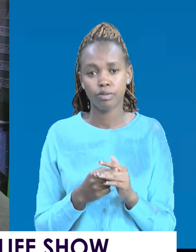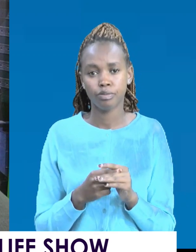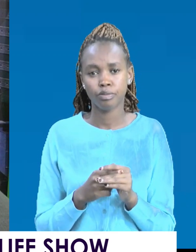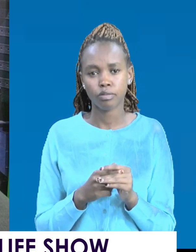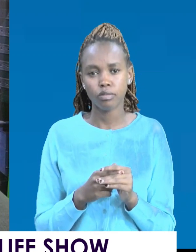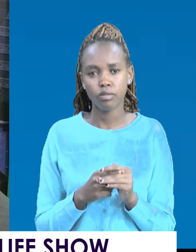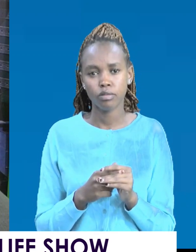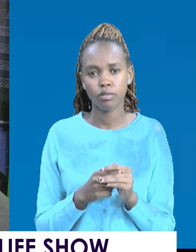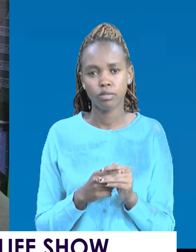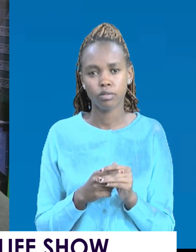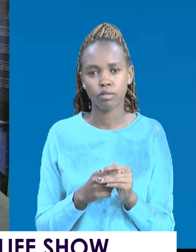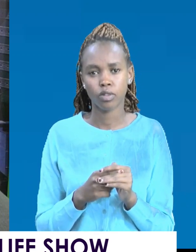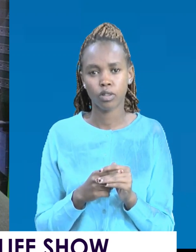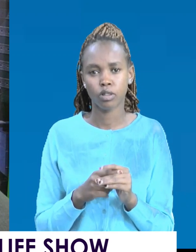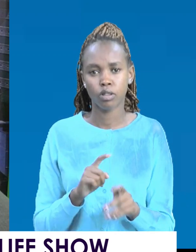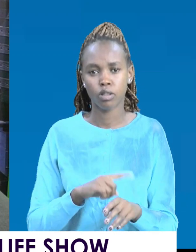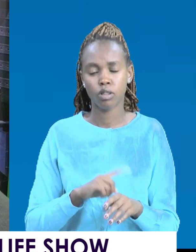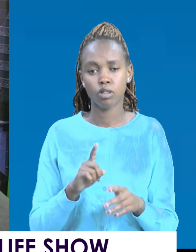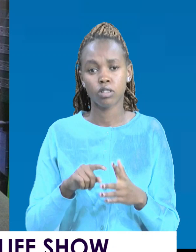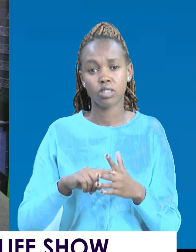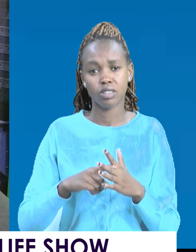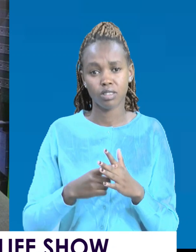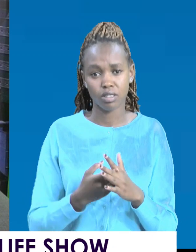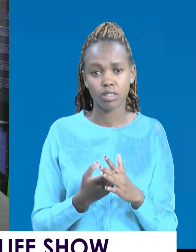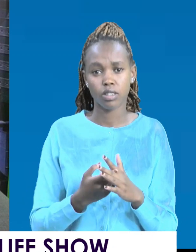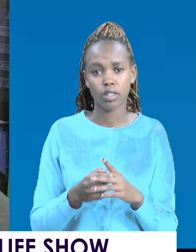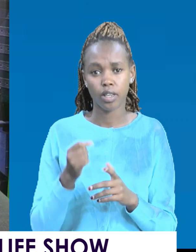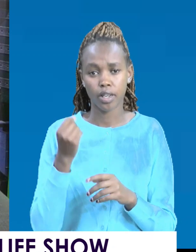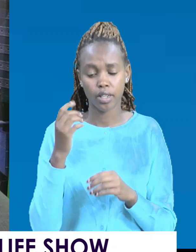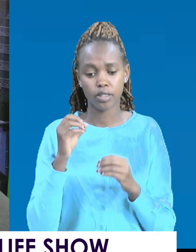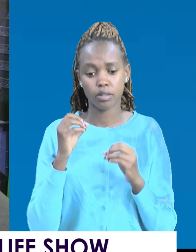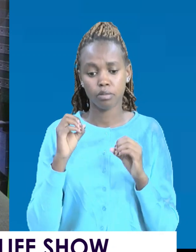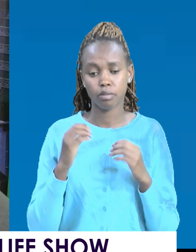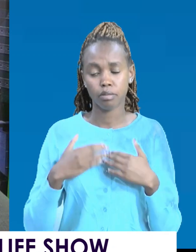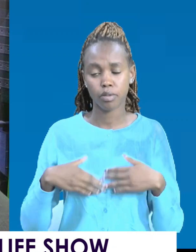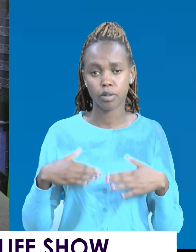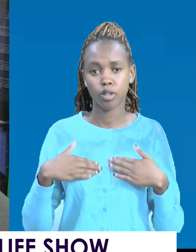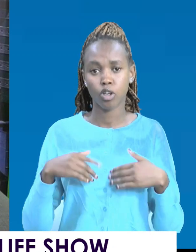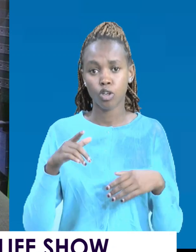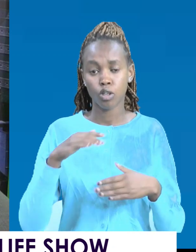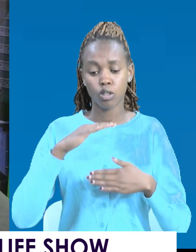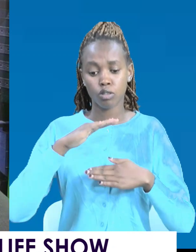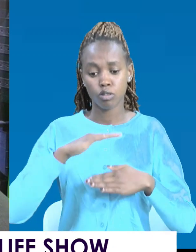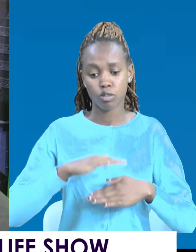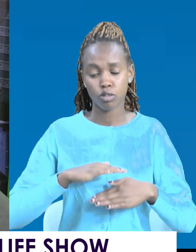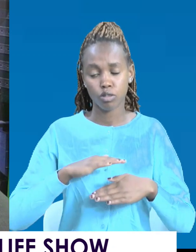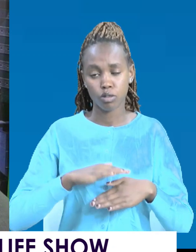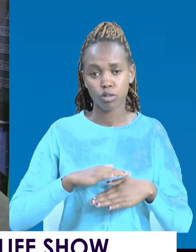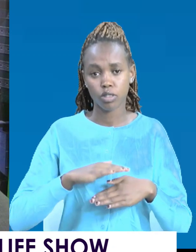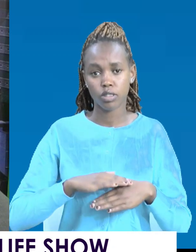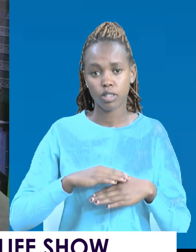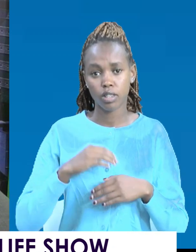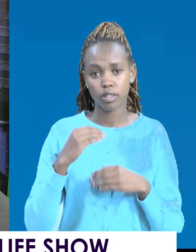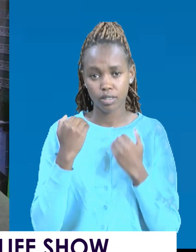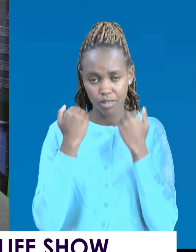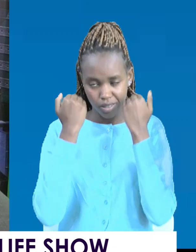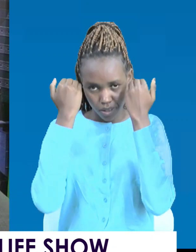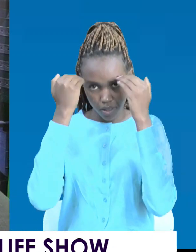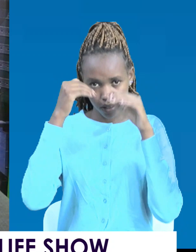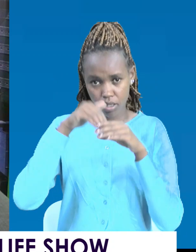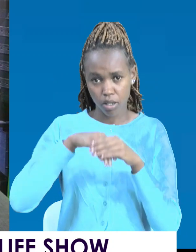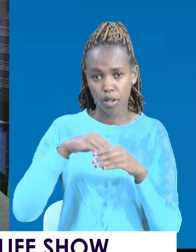the moment you start wearing the shoes of people, you will reduce stress in yourself and in